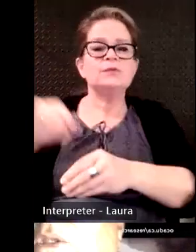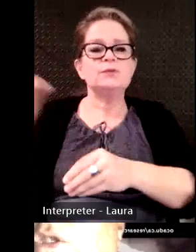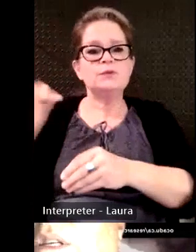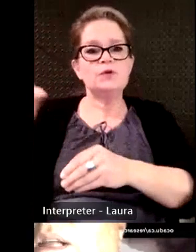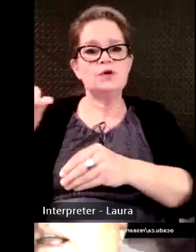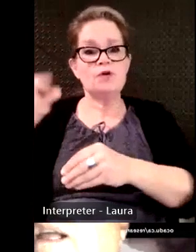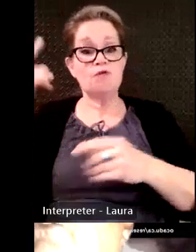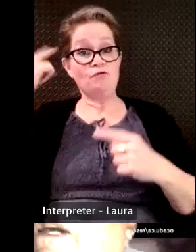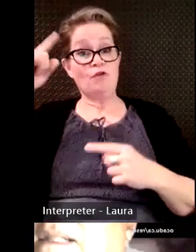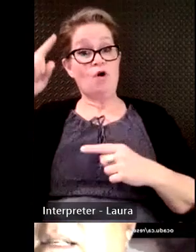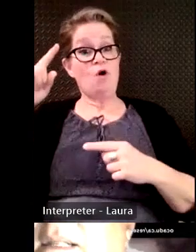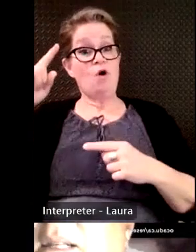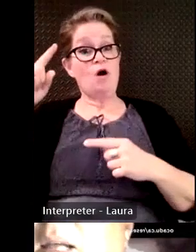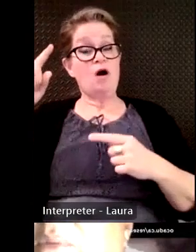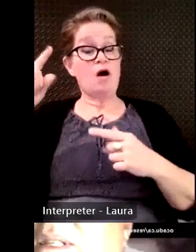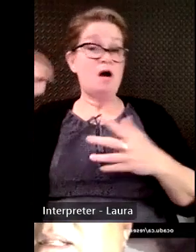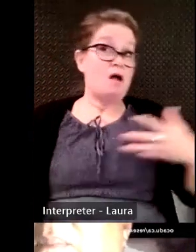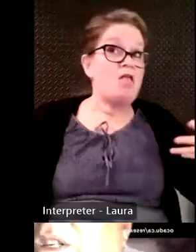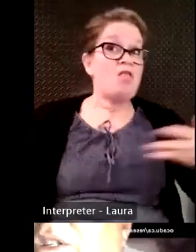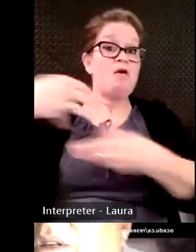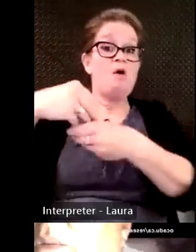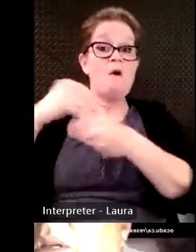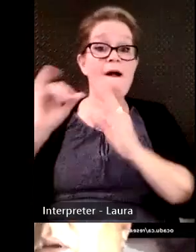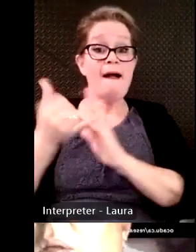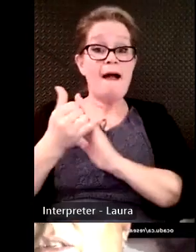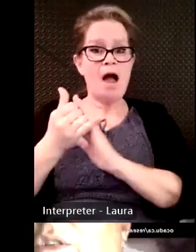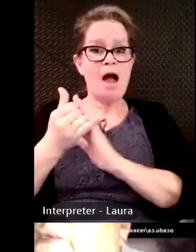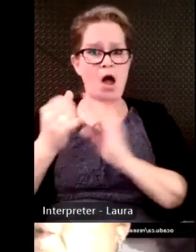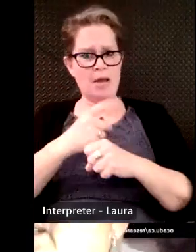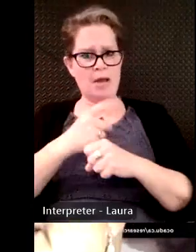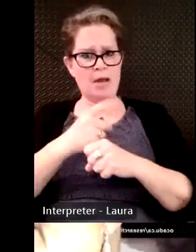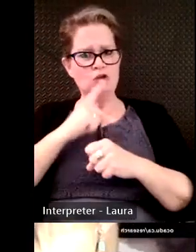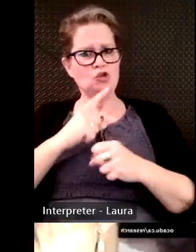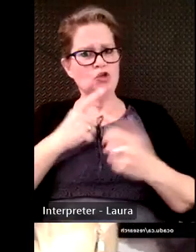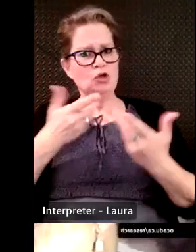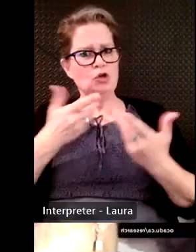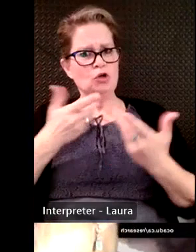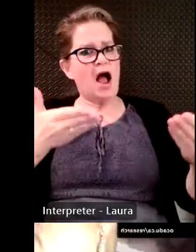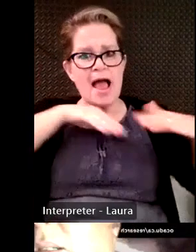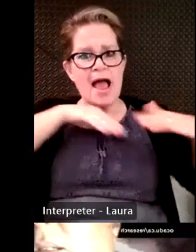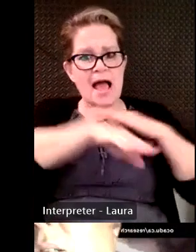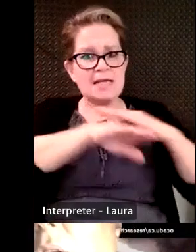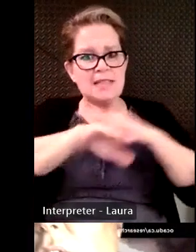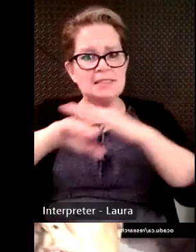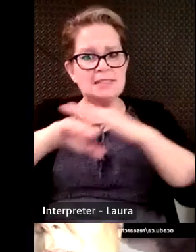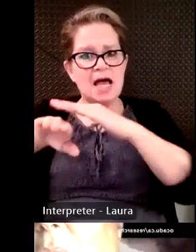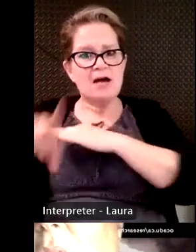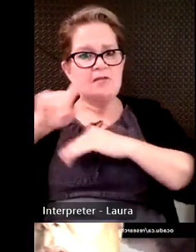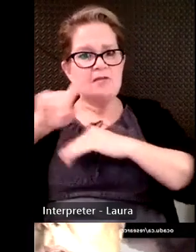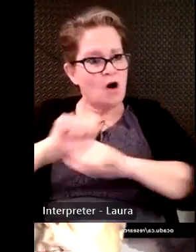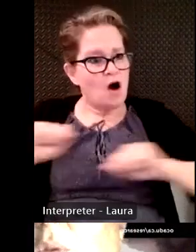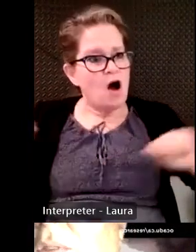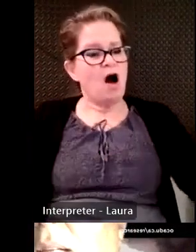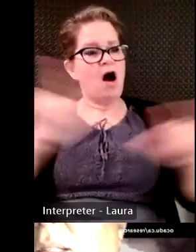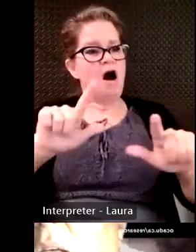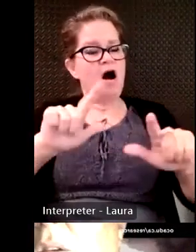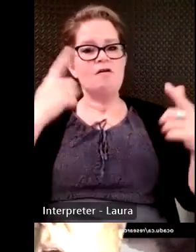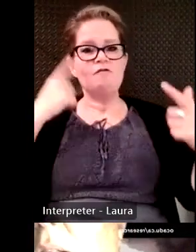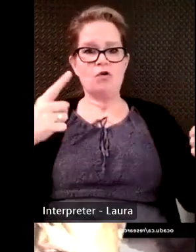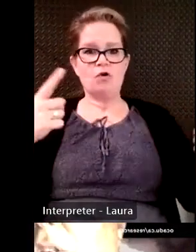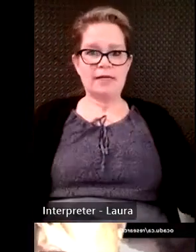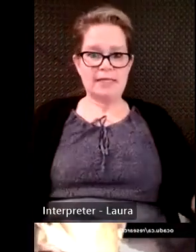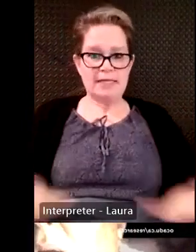access, inclusion, justice, and participation within OCAD University and Toronto at large. To